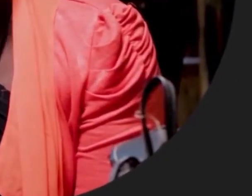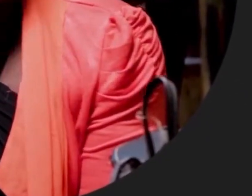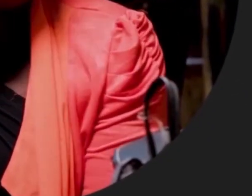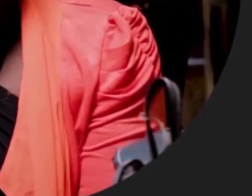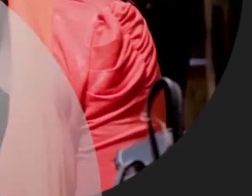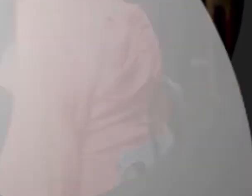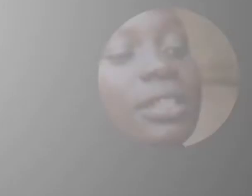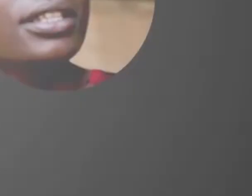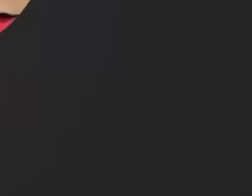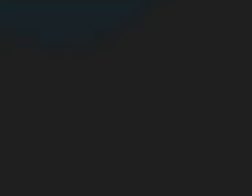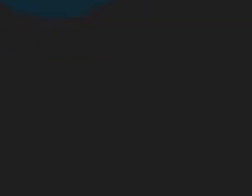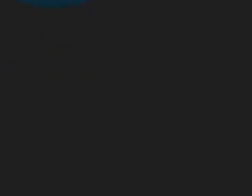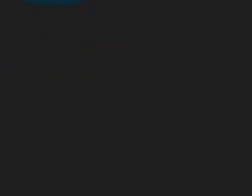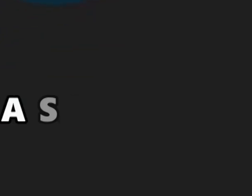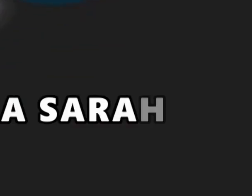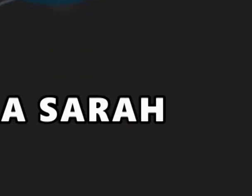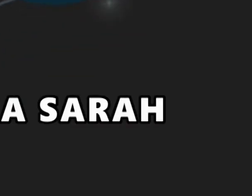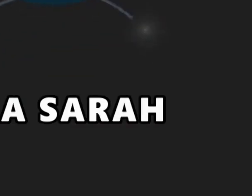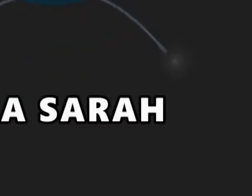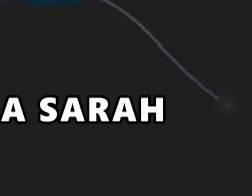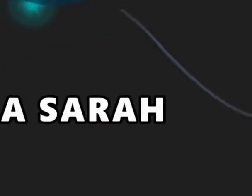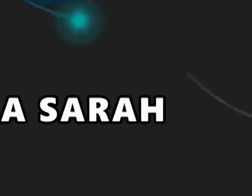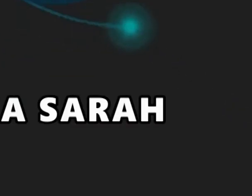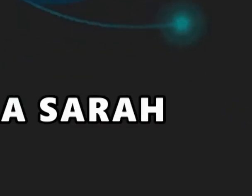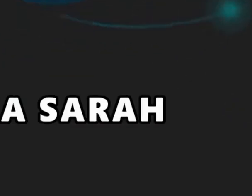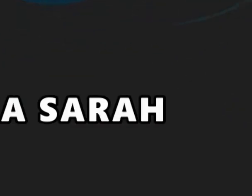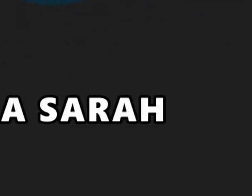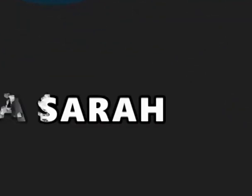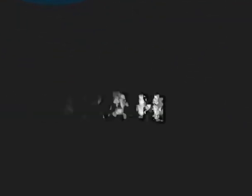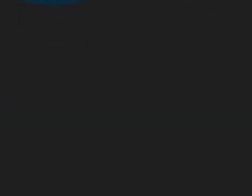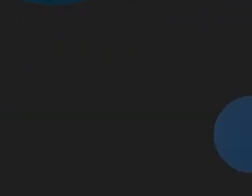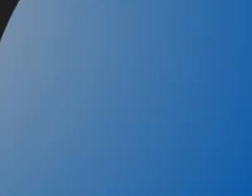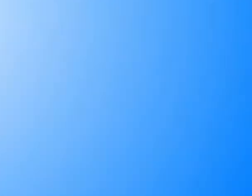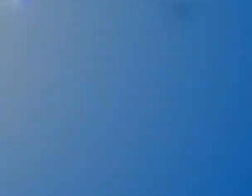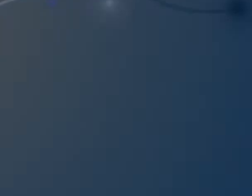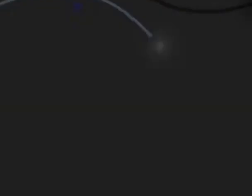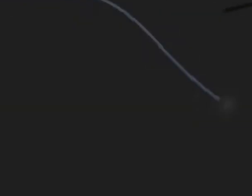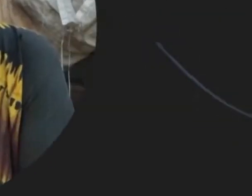ya. Tamaya. This is now my new side.